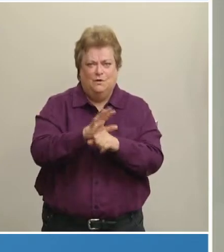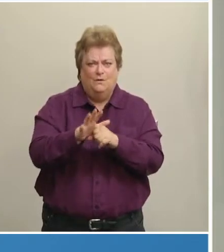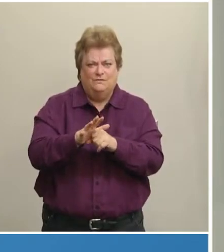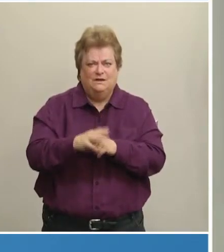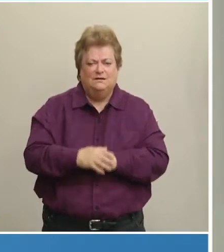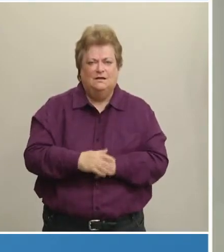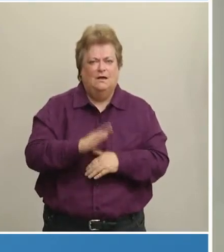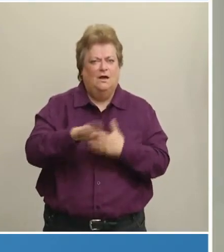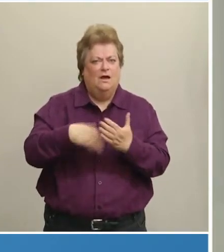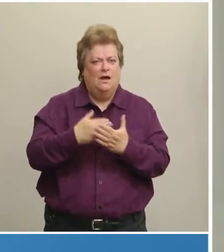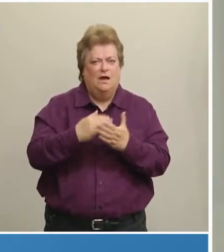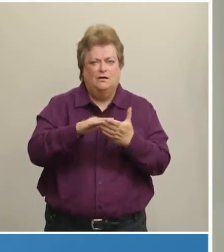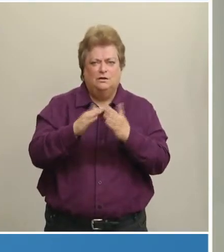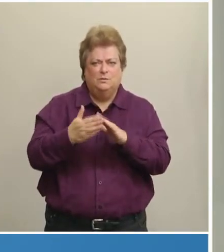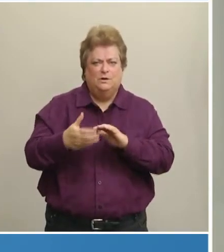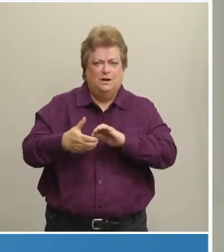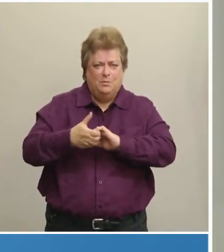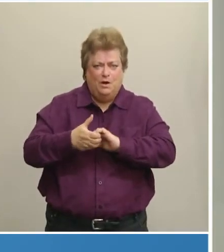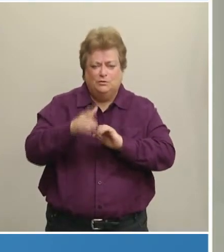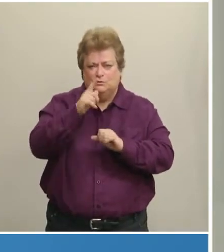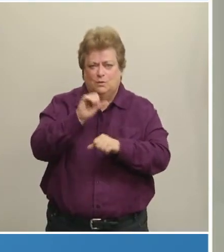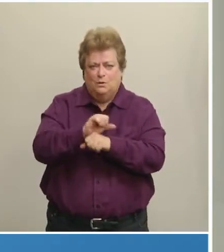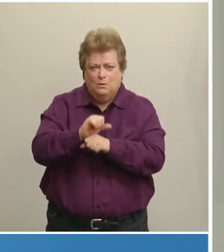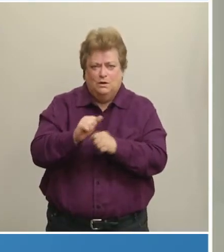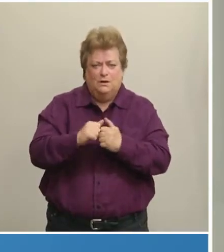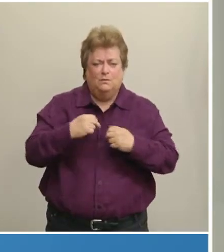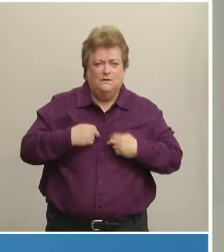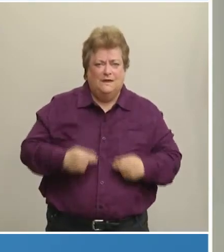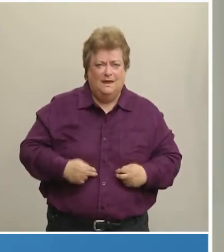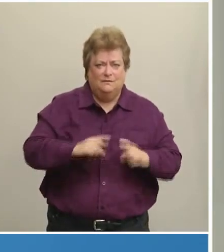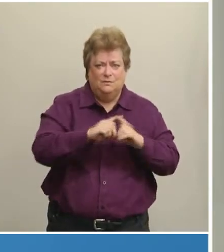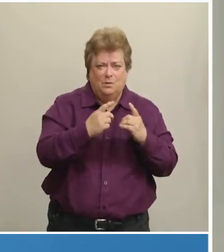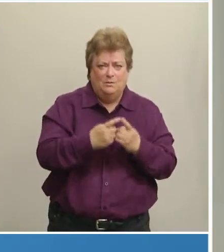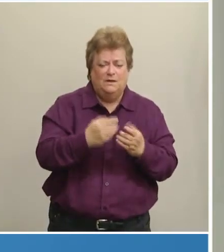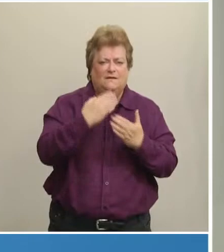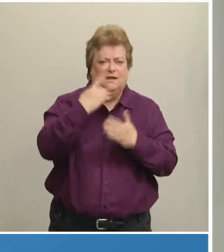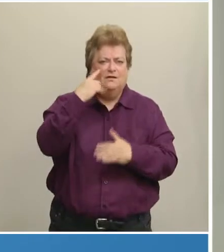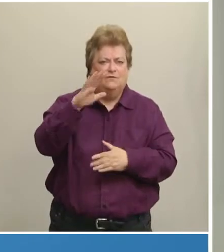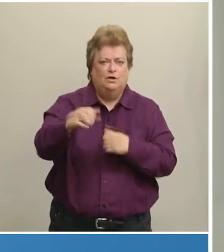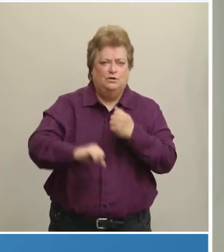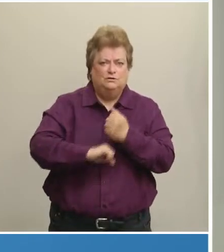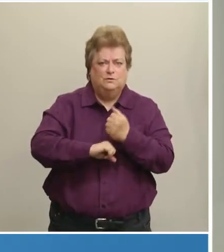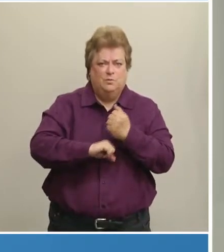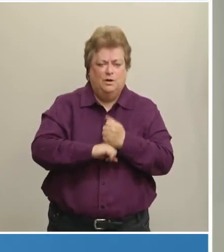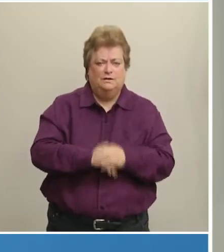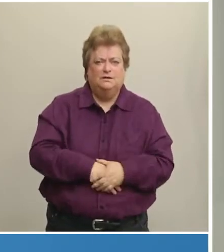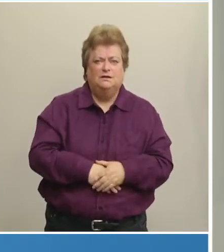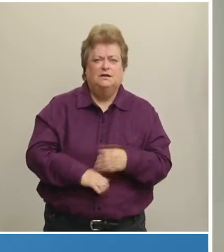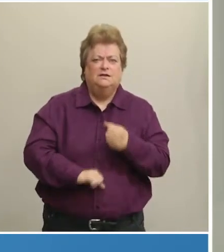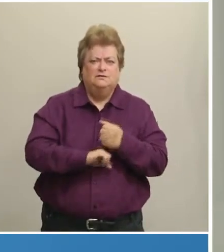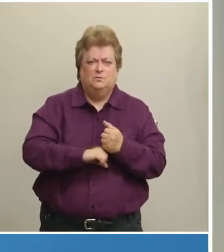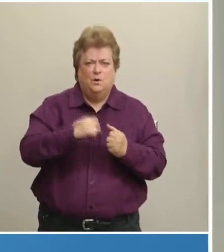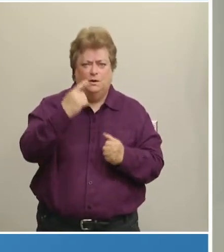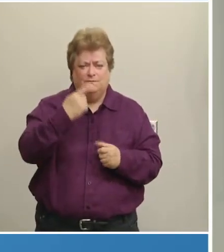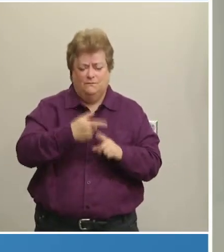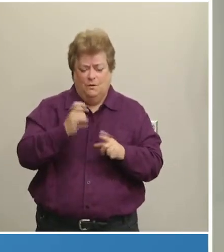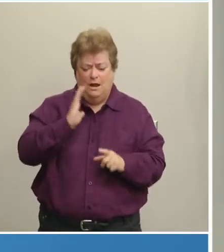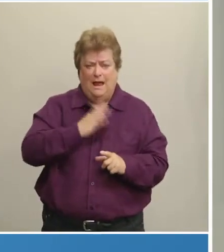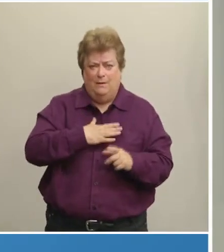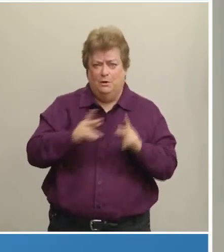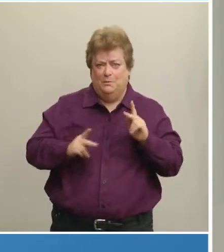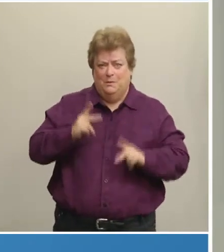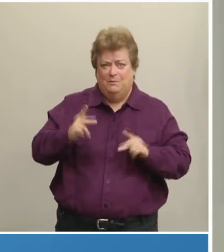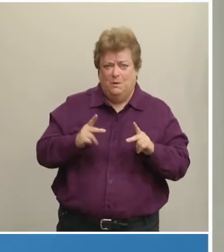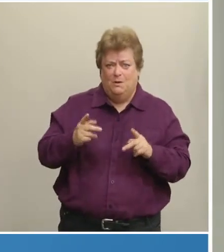community partners who are collaborating with our health team, thank you so much for your support. Support for our residents is coming from many directions right